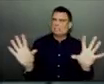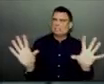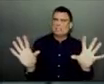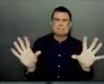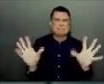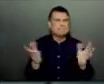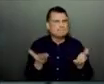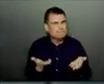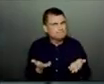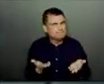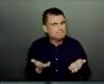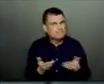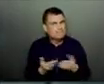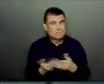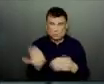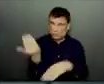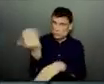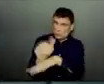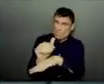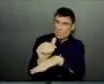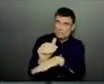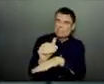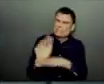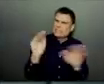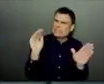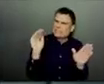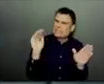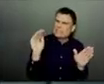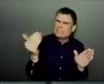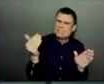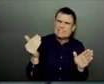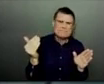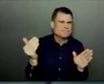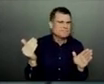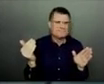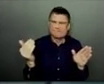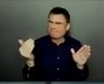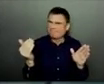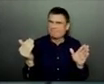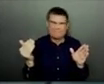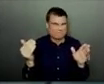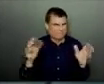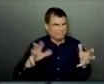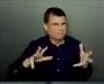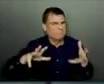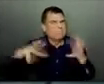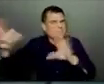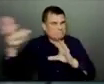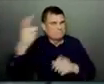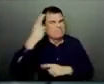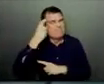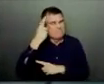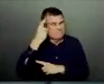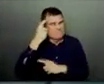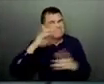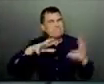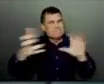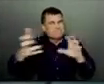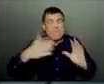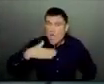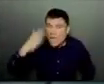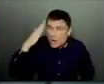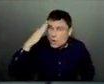for a number of these occasions. I recognize absolutely that these restrictions are yet another challenge